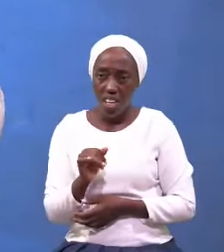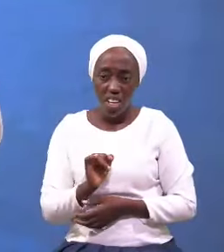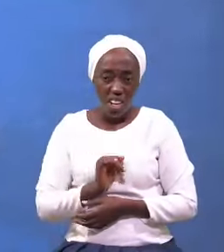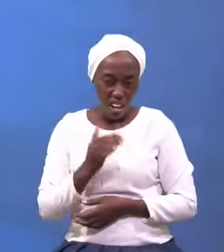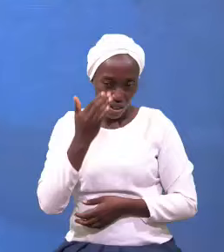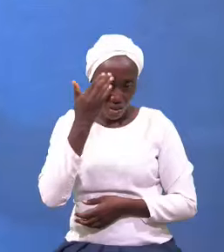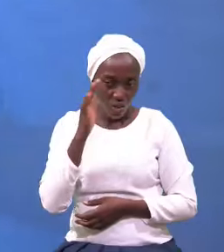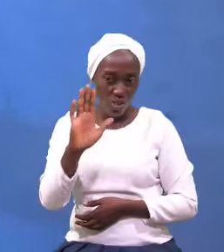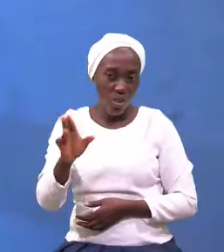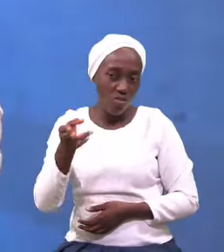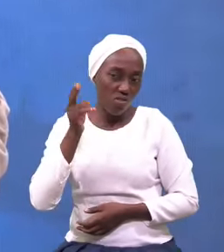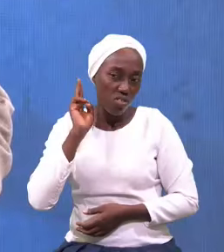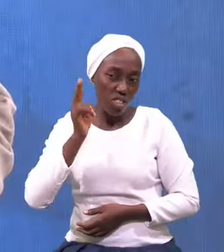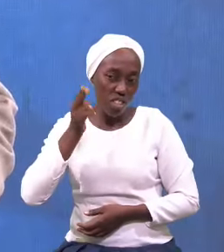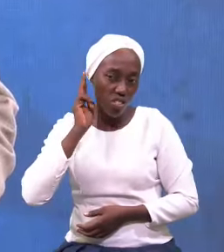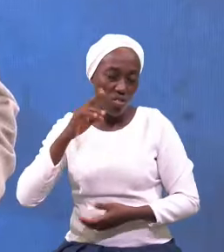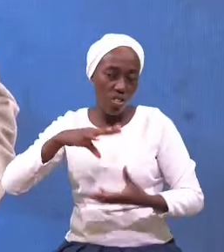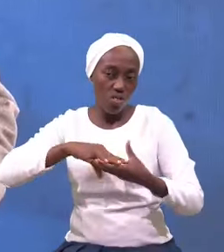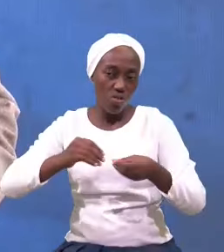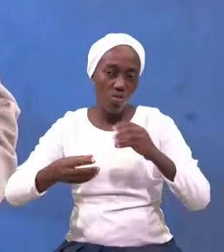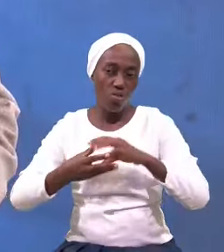and the story of this sister.